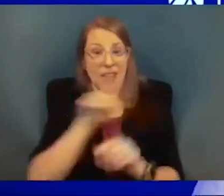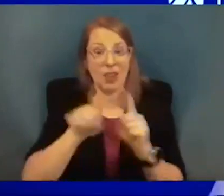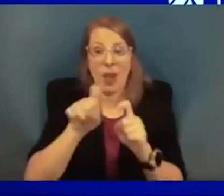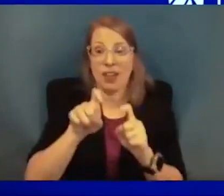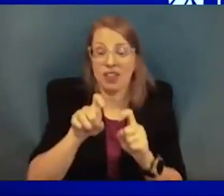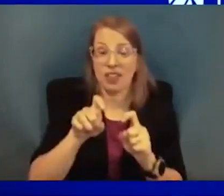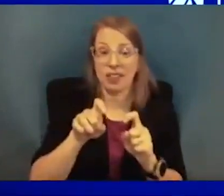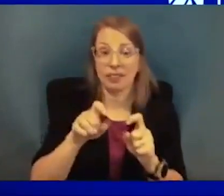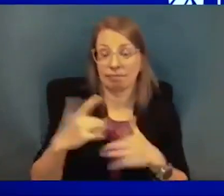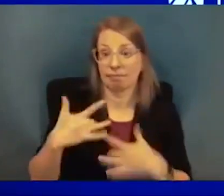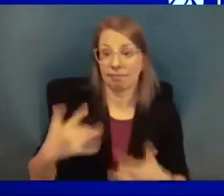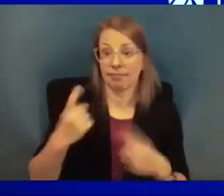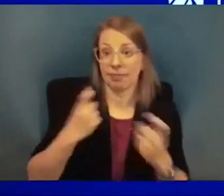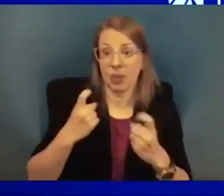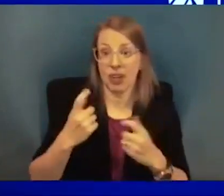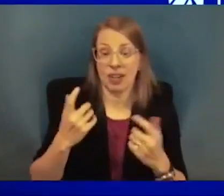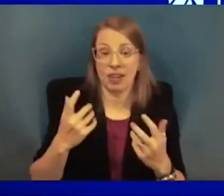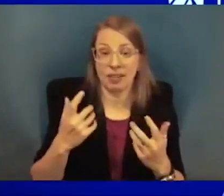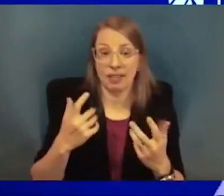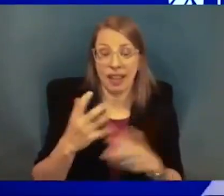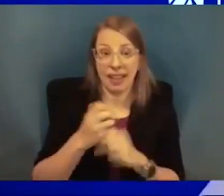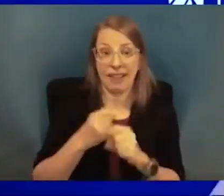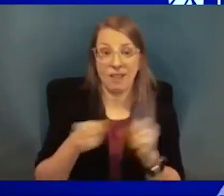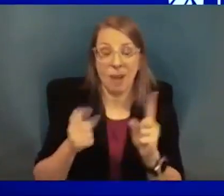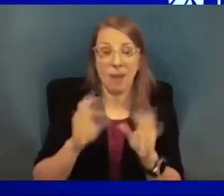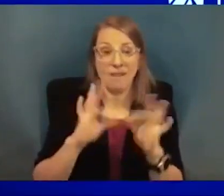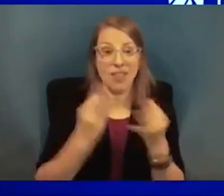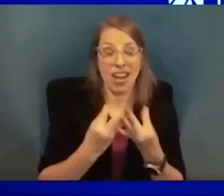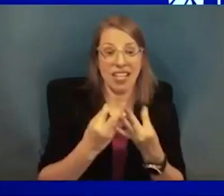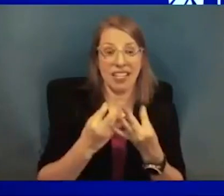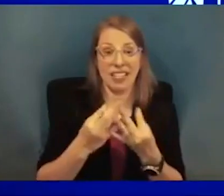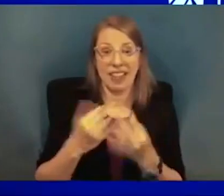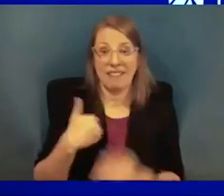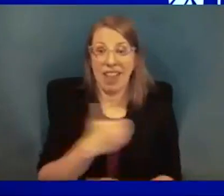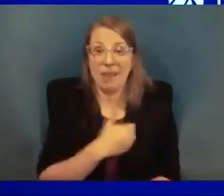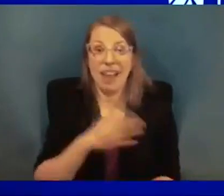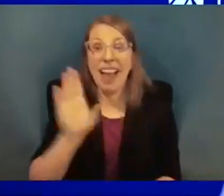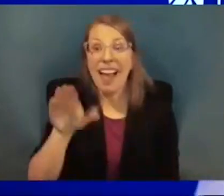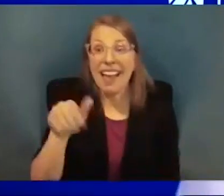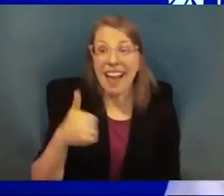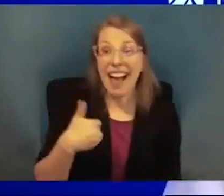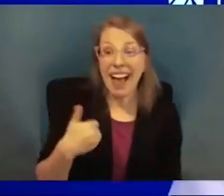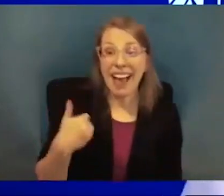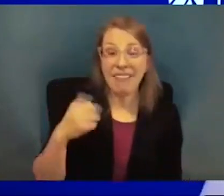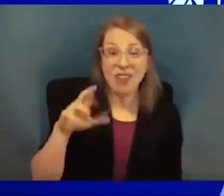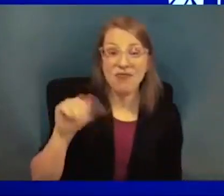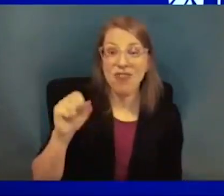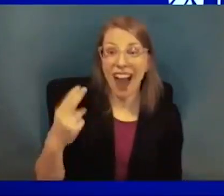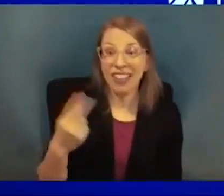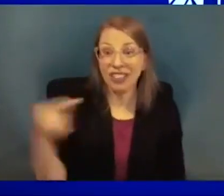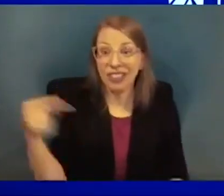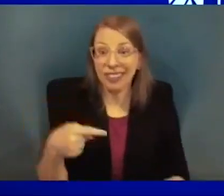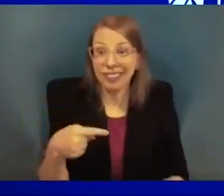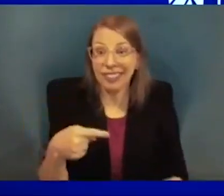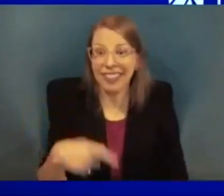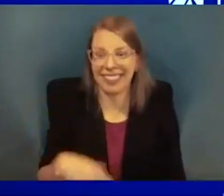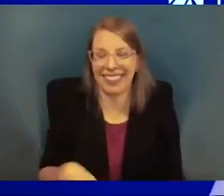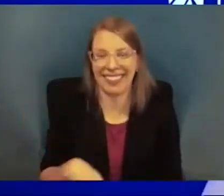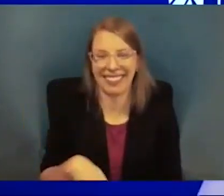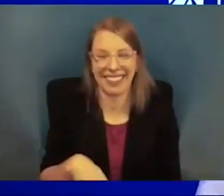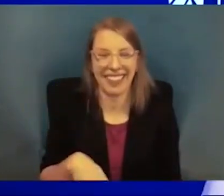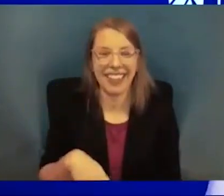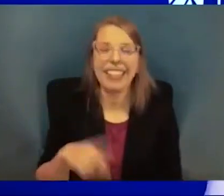question you get? I would say probably from your friends and family, it's, hey, doc, I got this rash. But, being serious